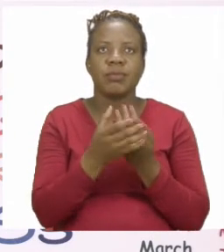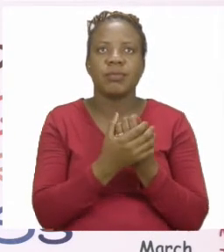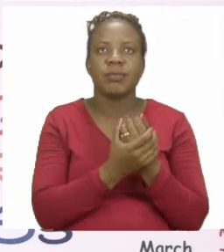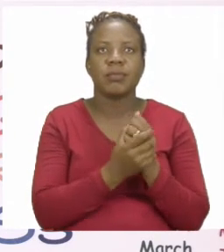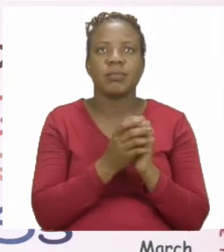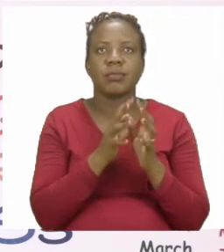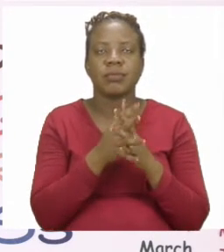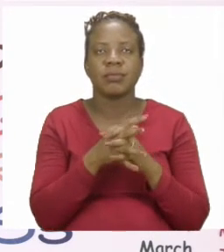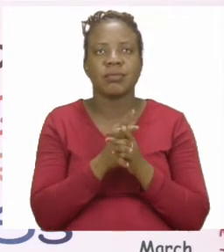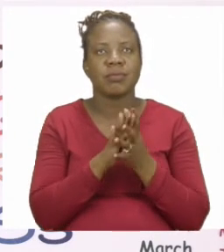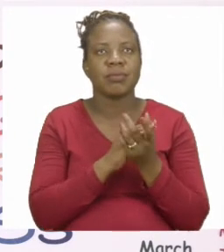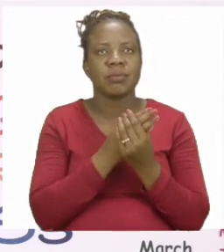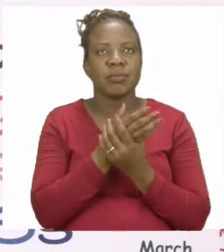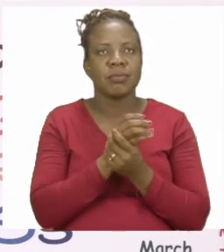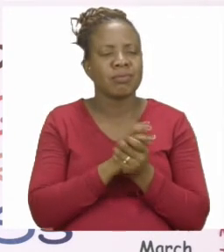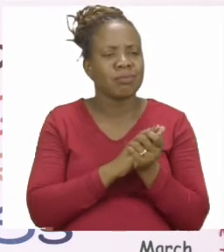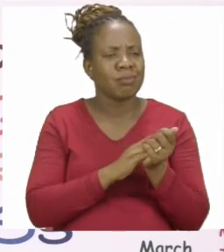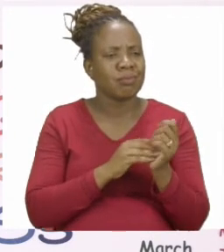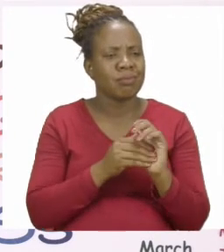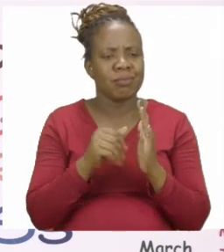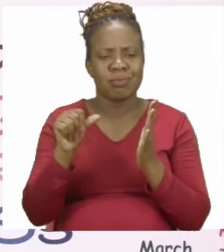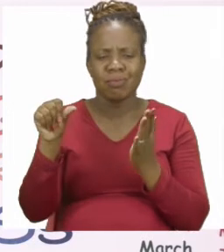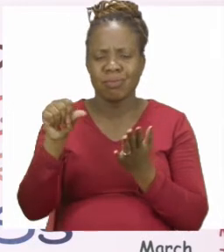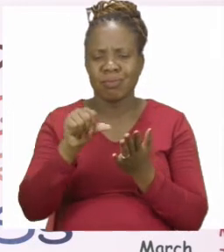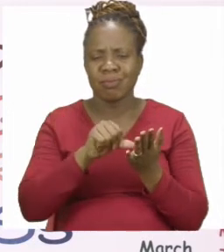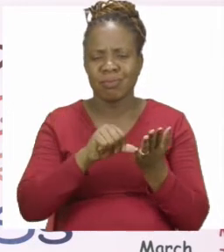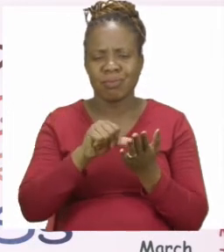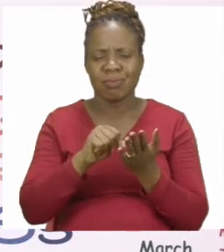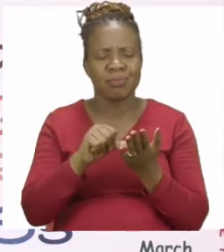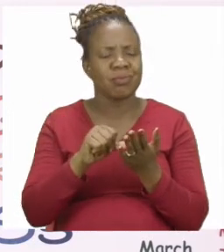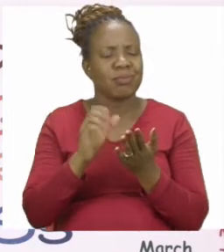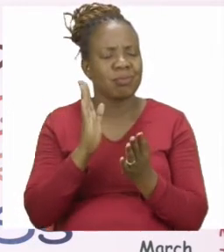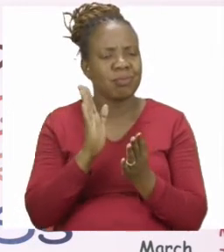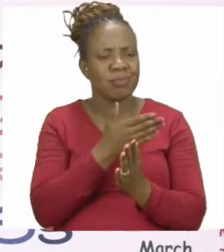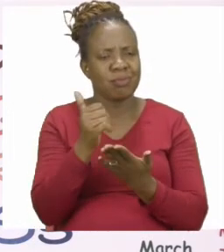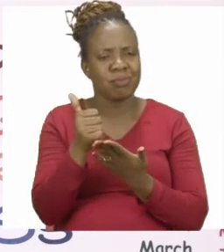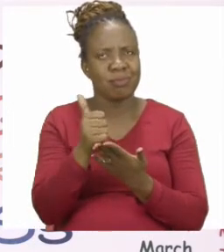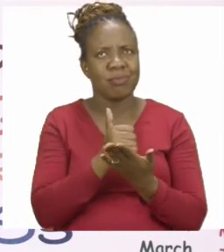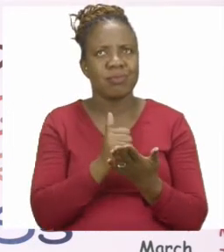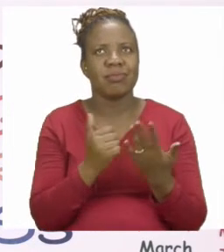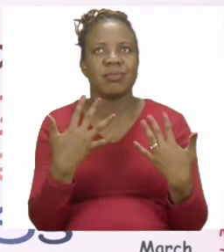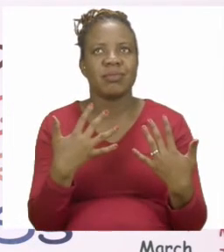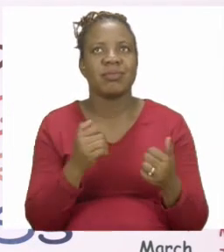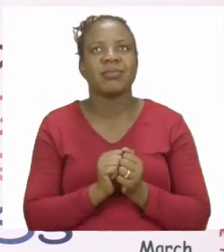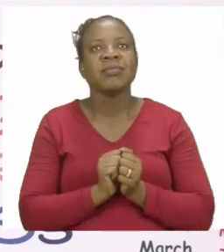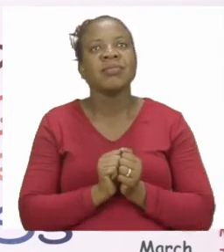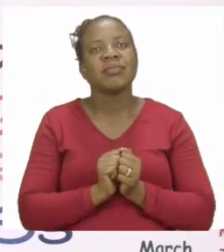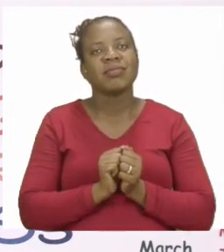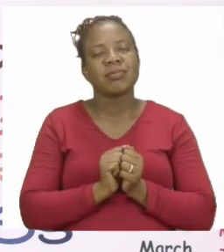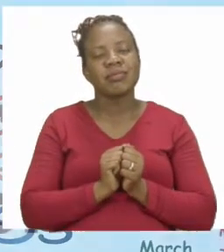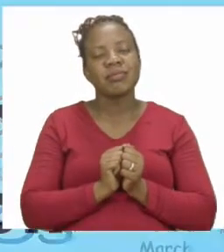in, so that we can get rid of all the nasty germs. Now, let's see what we are going to